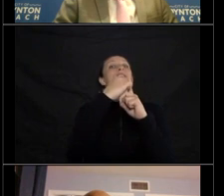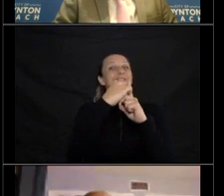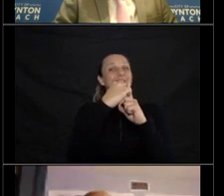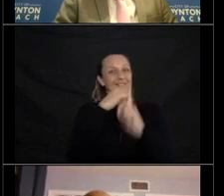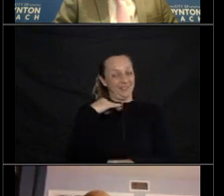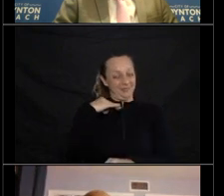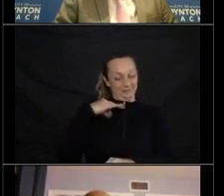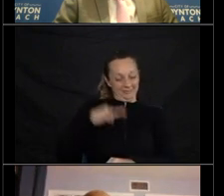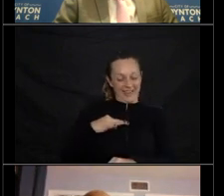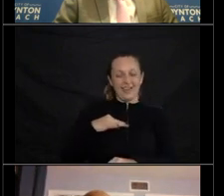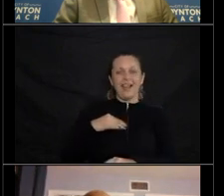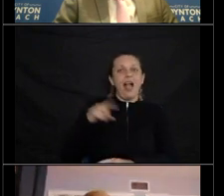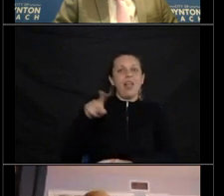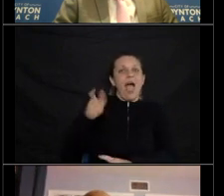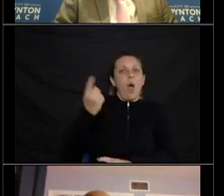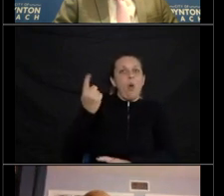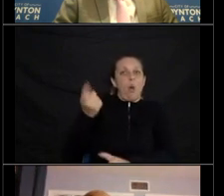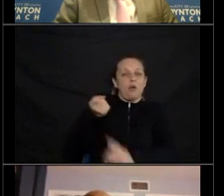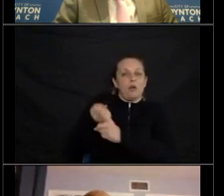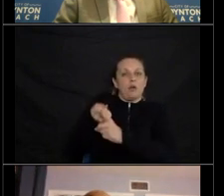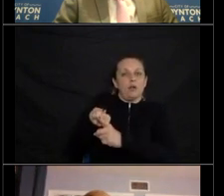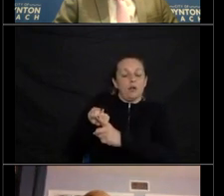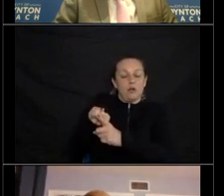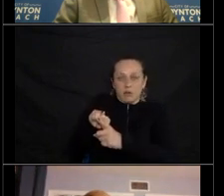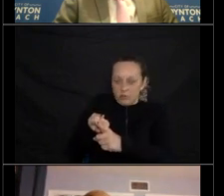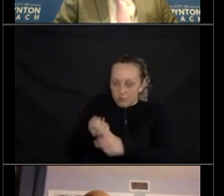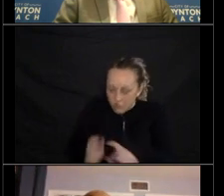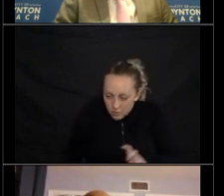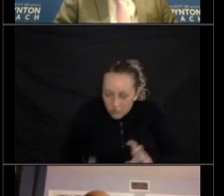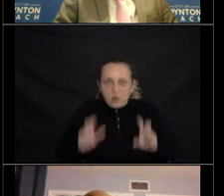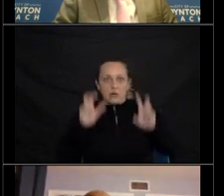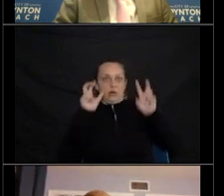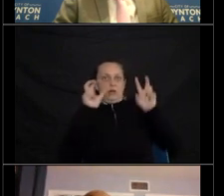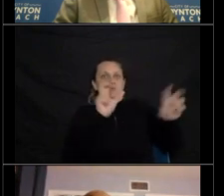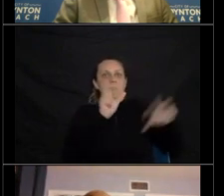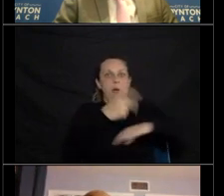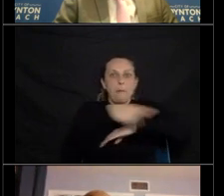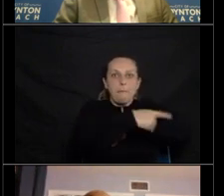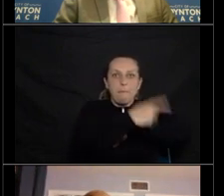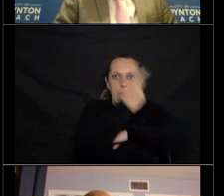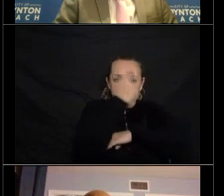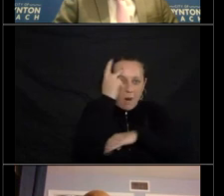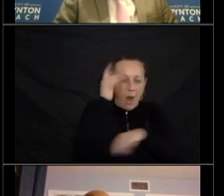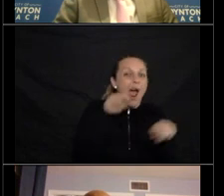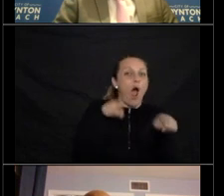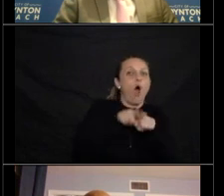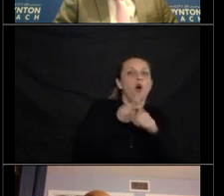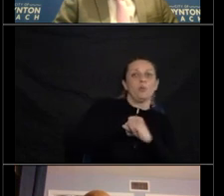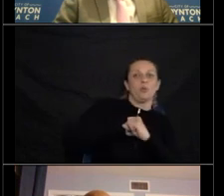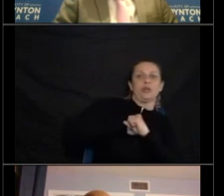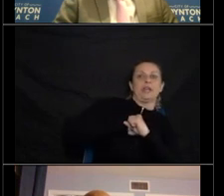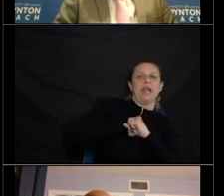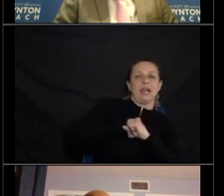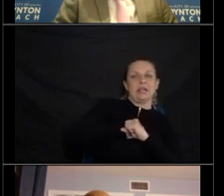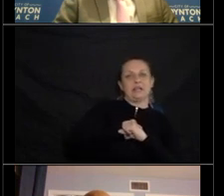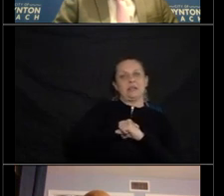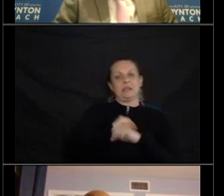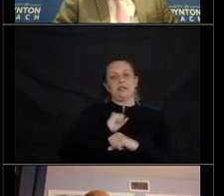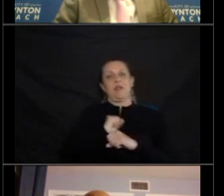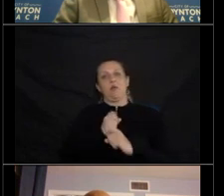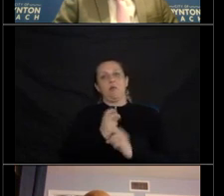that one move, we can make significant investments into our parks and also protect the Southern